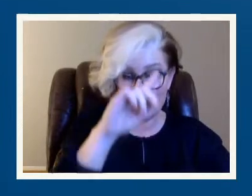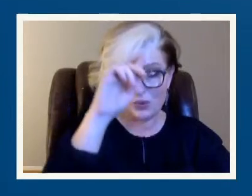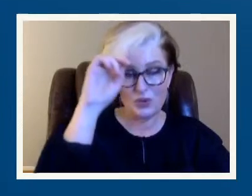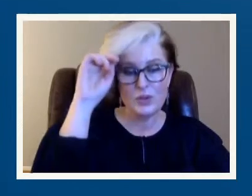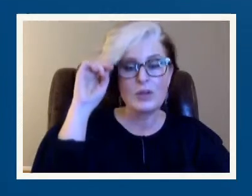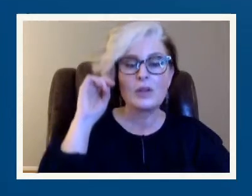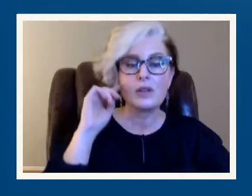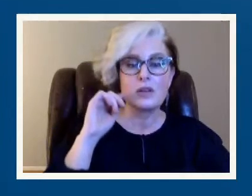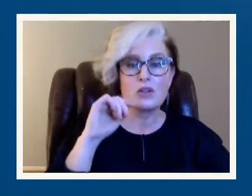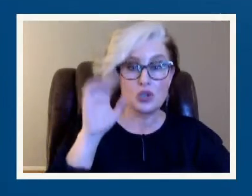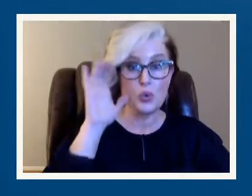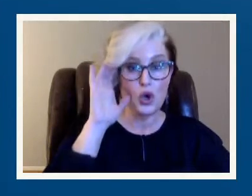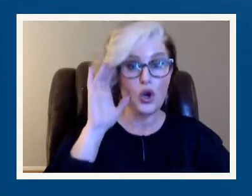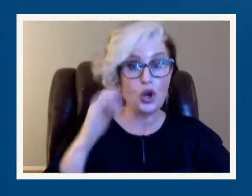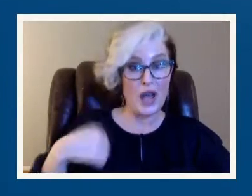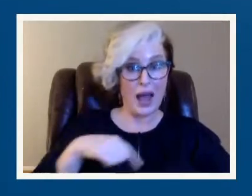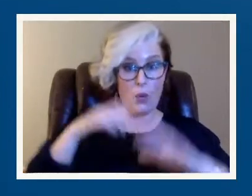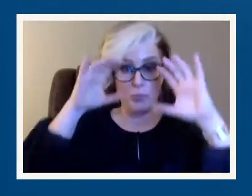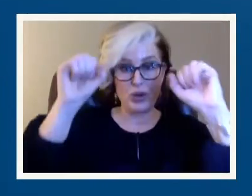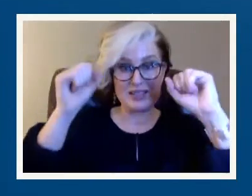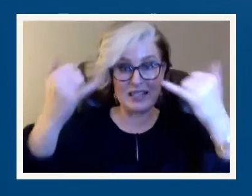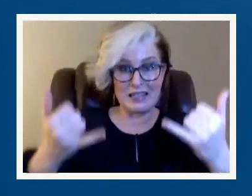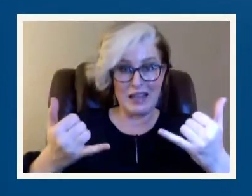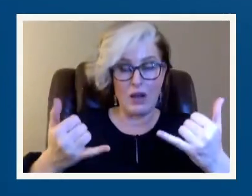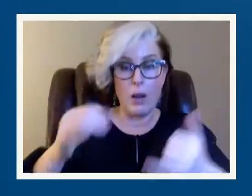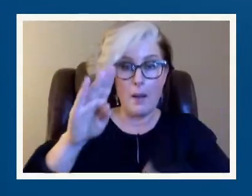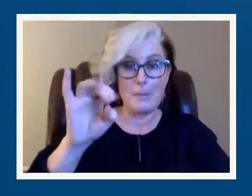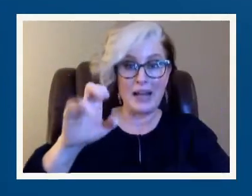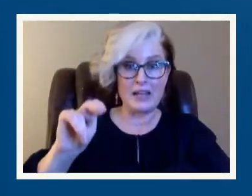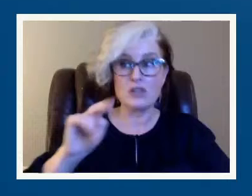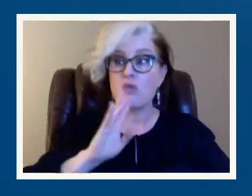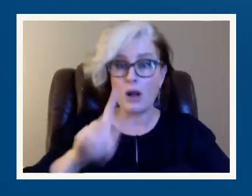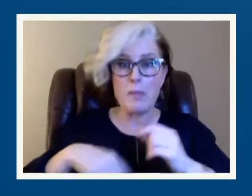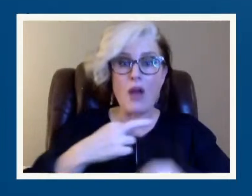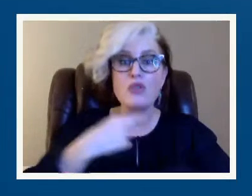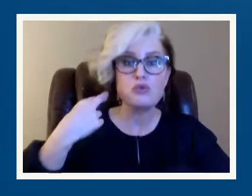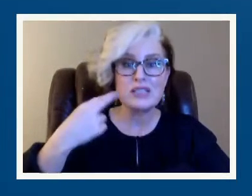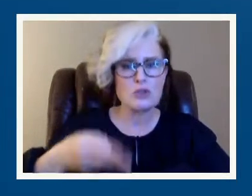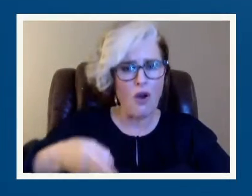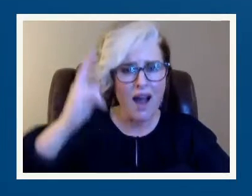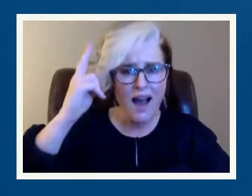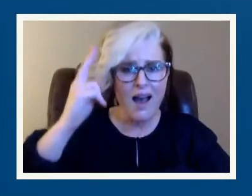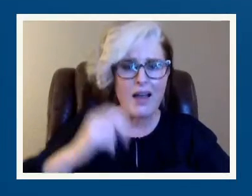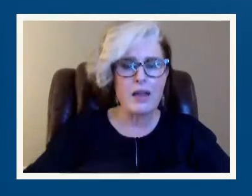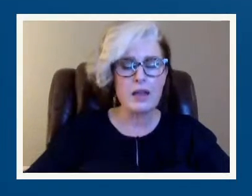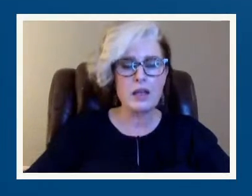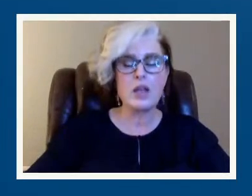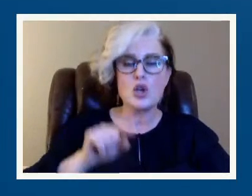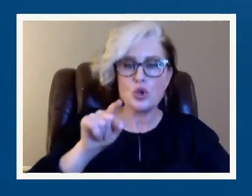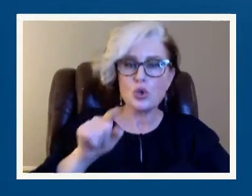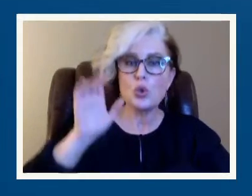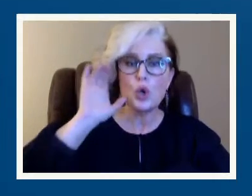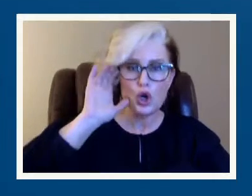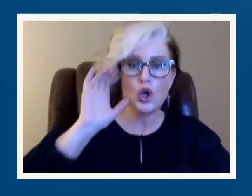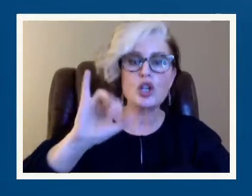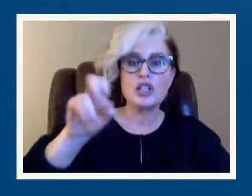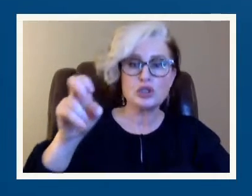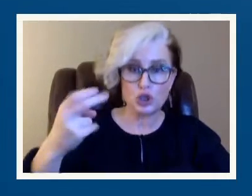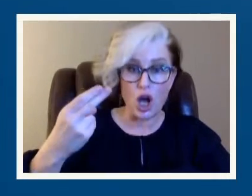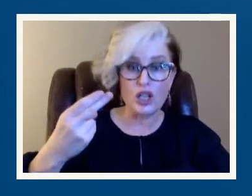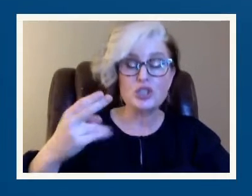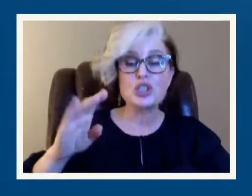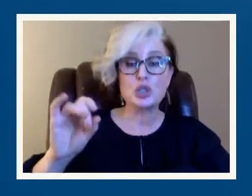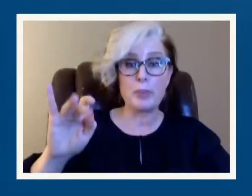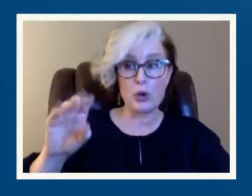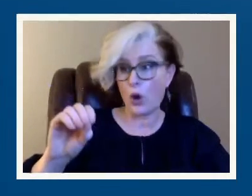You heard our president talk about the stakes in this election. You heard Josh Shapiro and